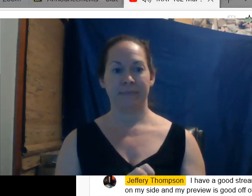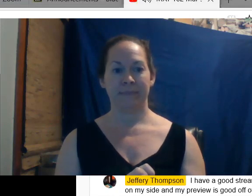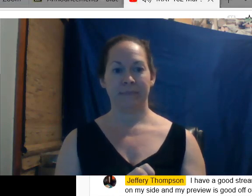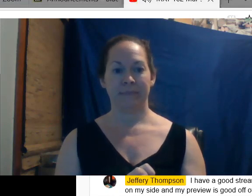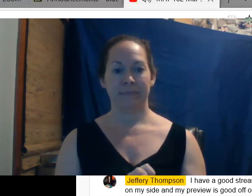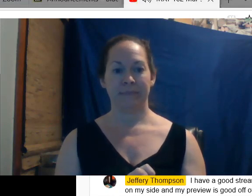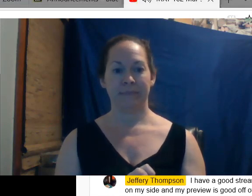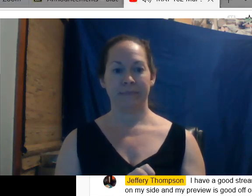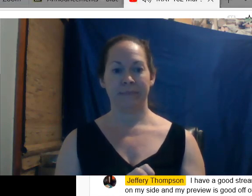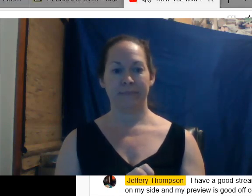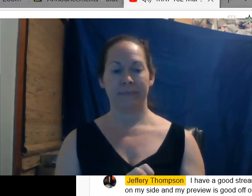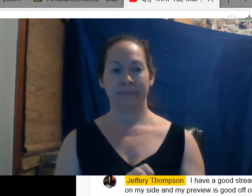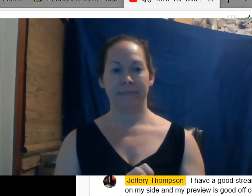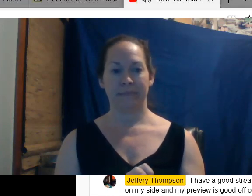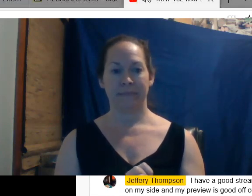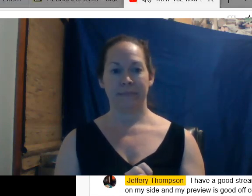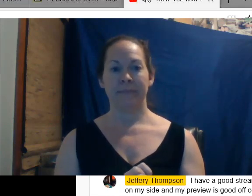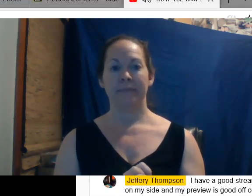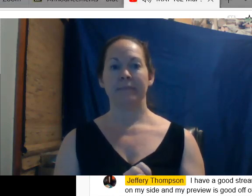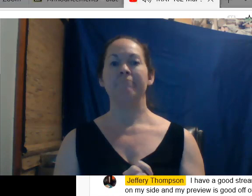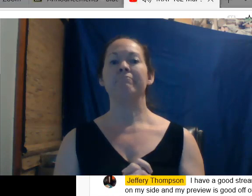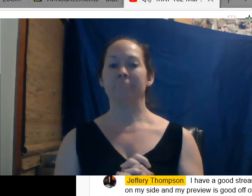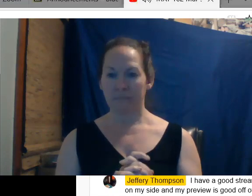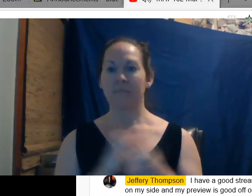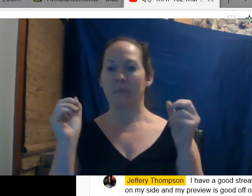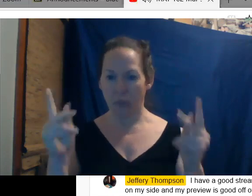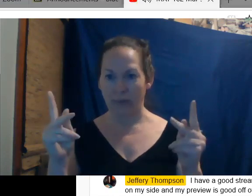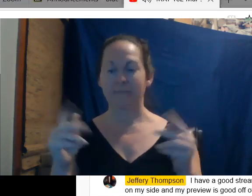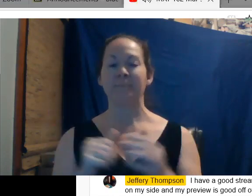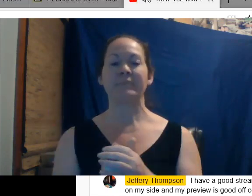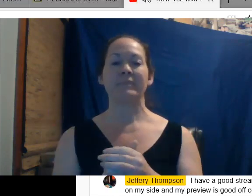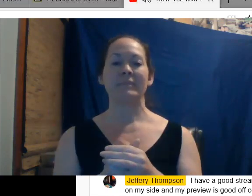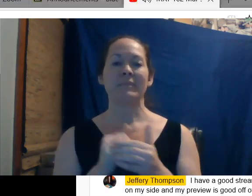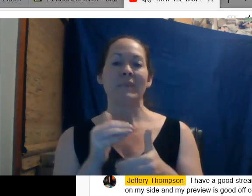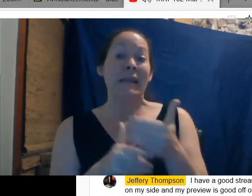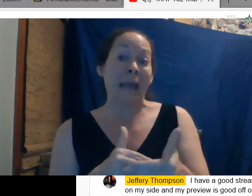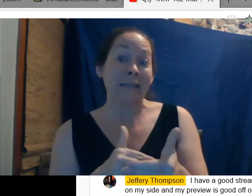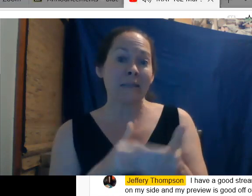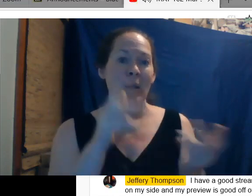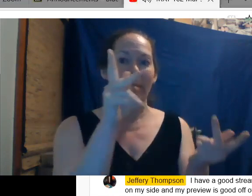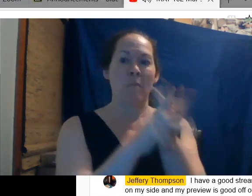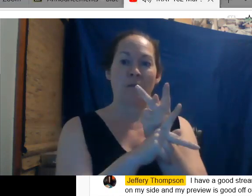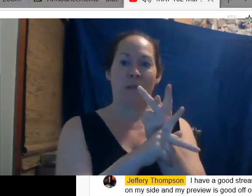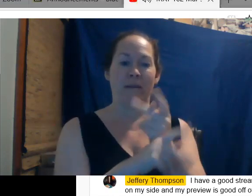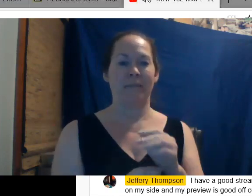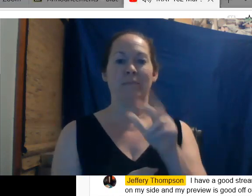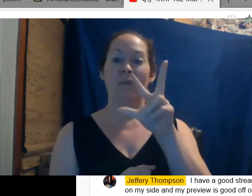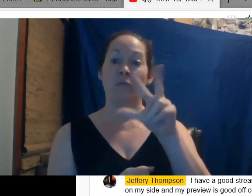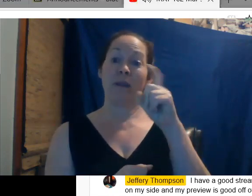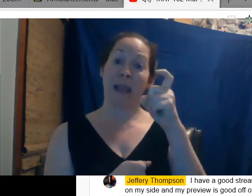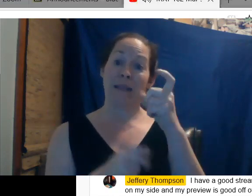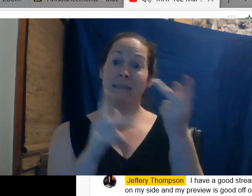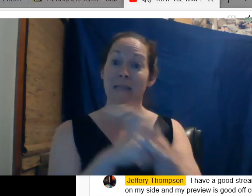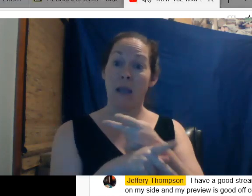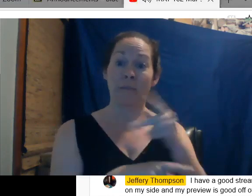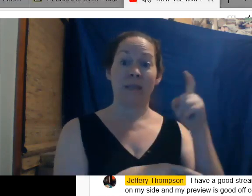So let's remultiply 3x times, yes, I get the same thing. Now my next step is to multiply. So I'm going to take 3x times